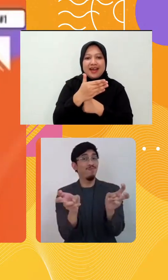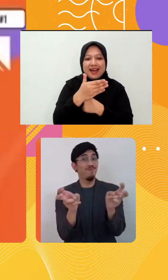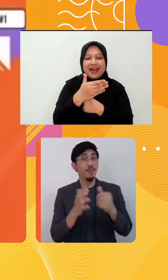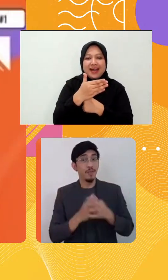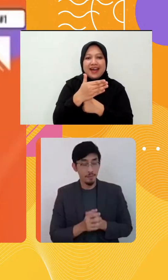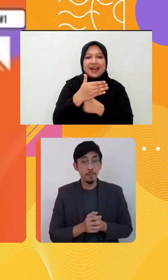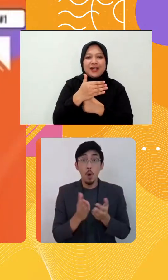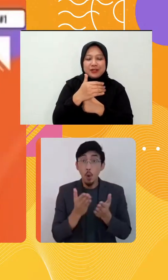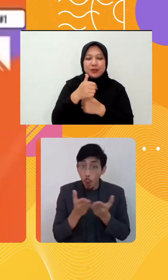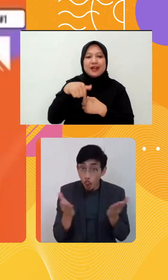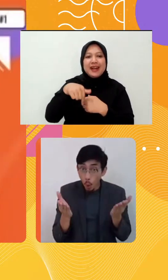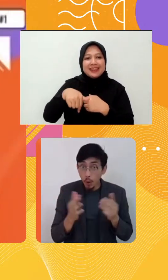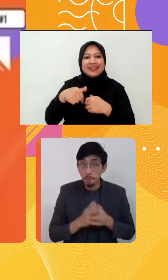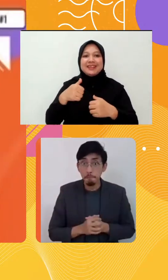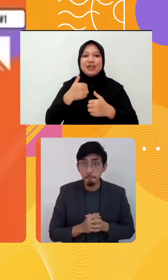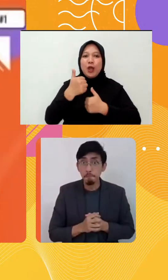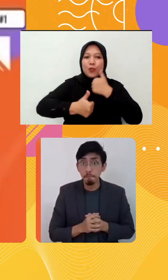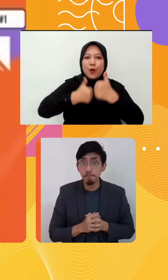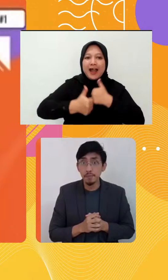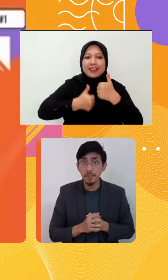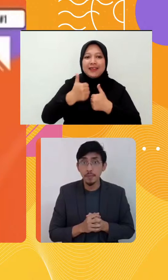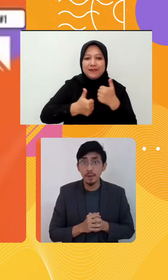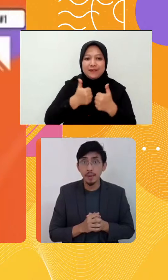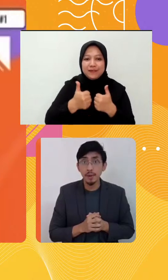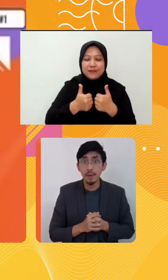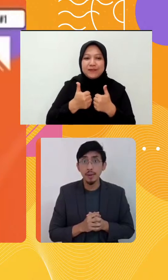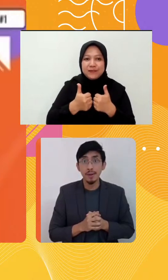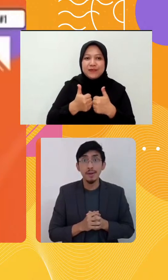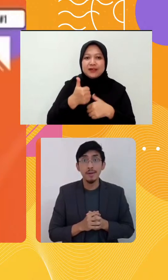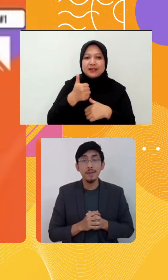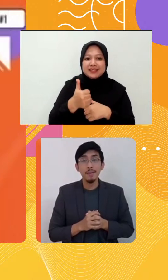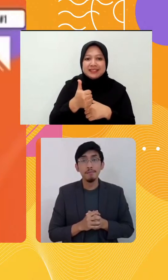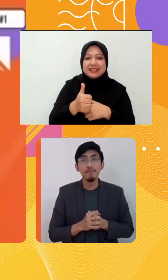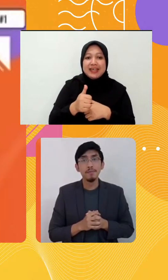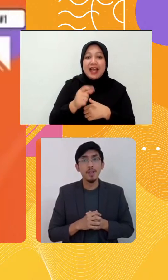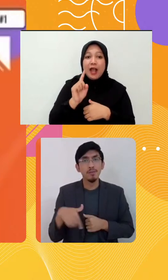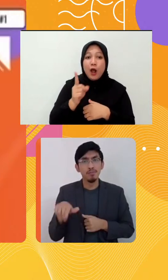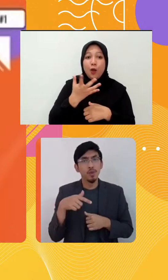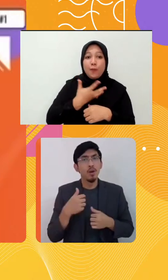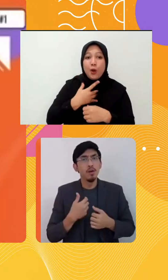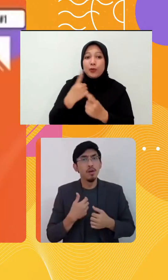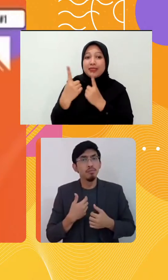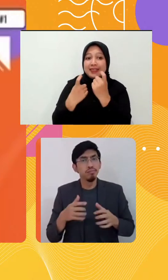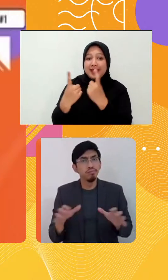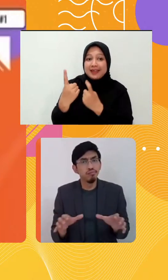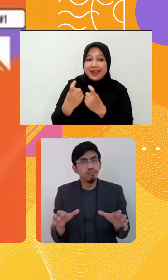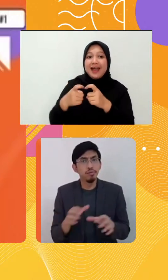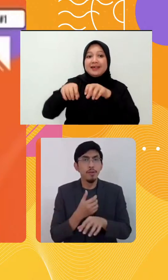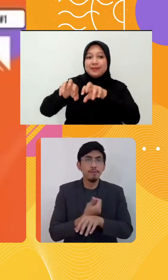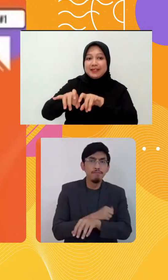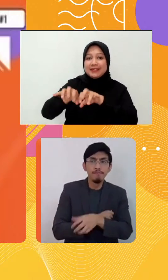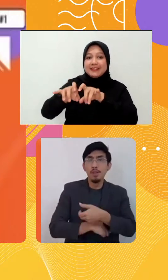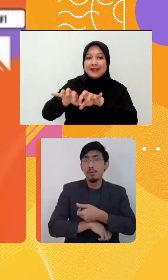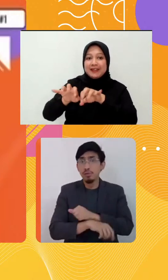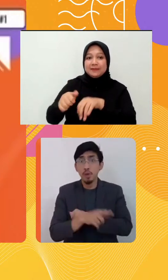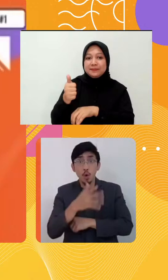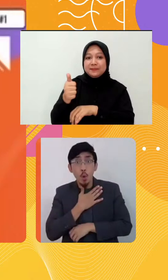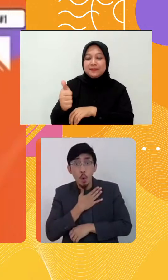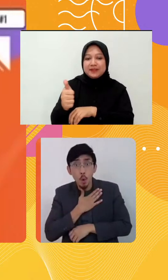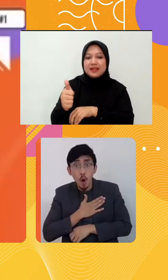session. You can put your questions in the chat box below, and we have also